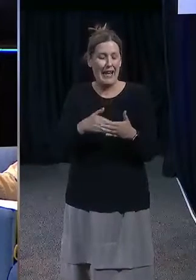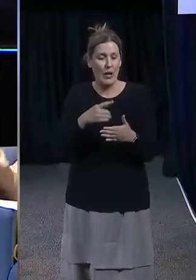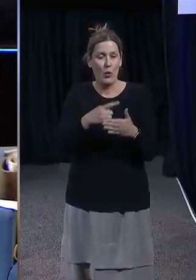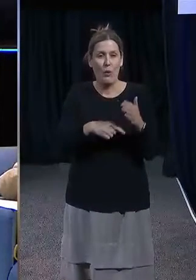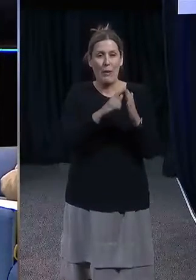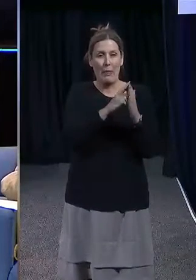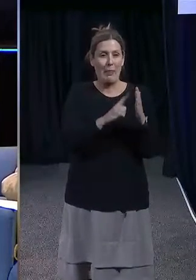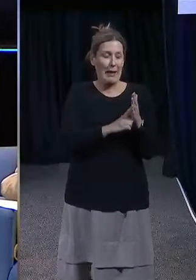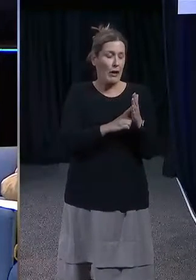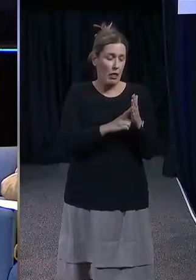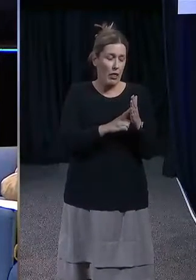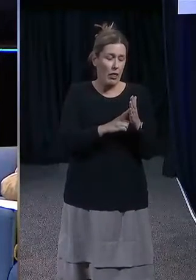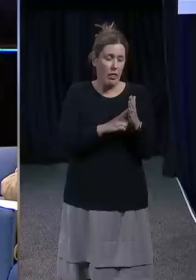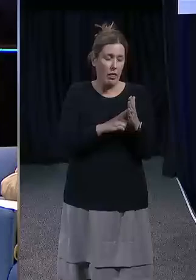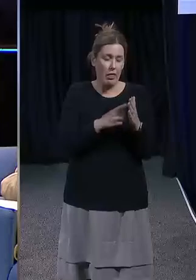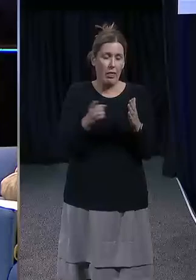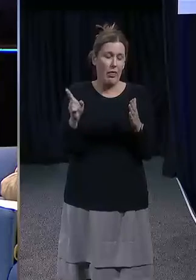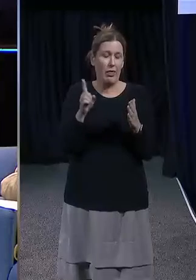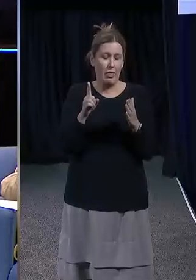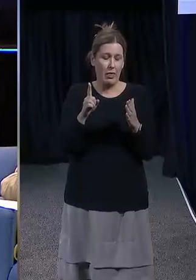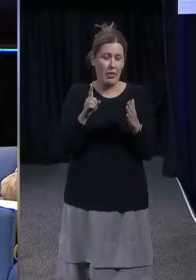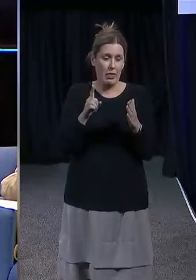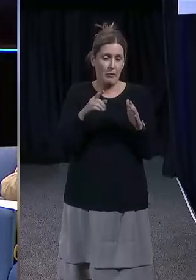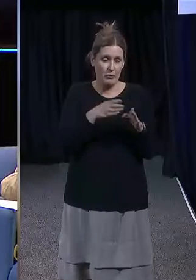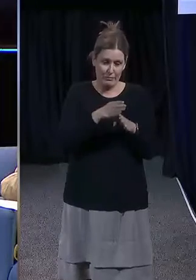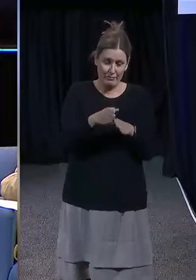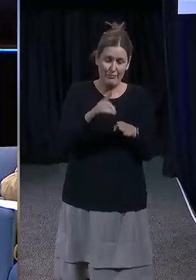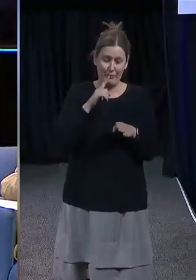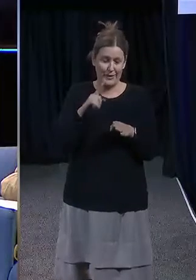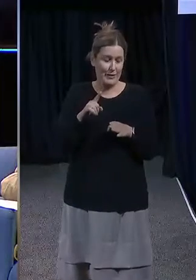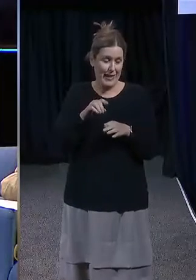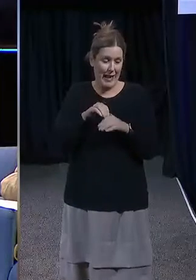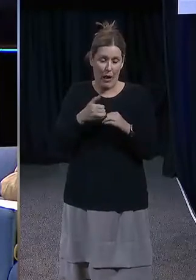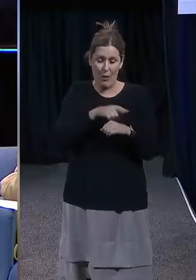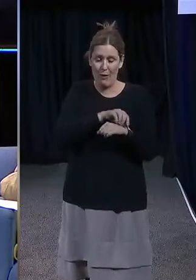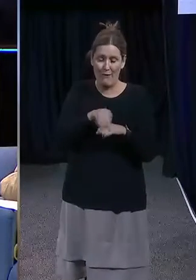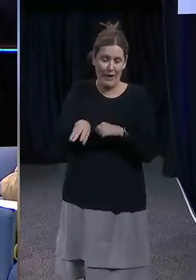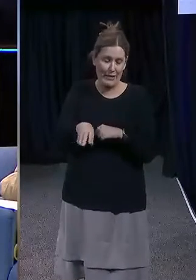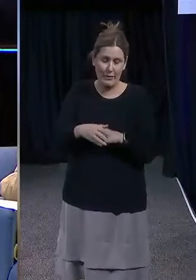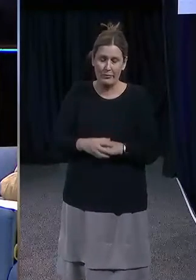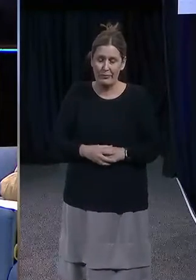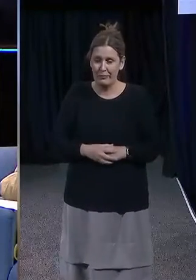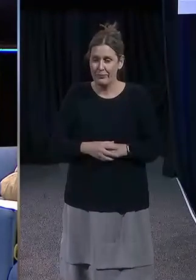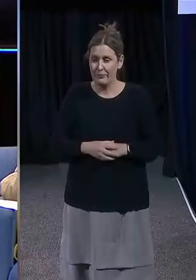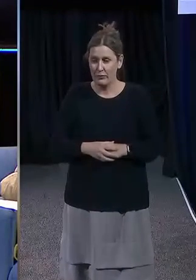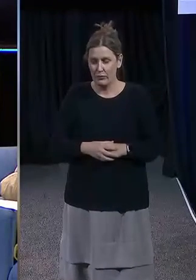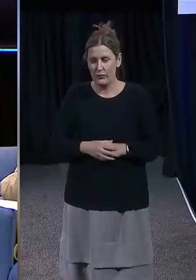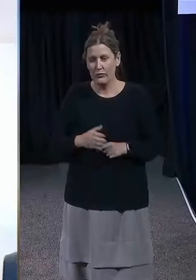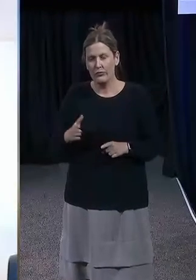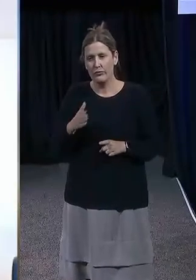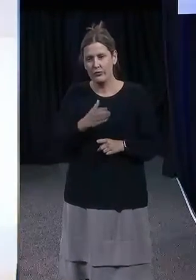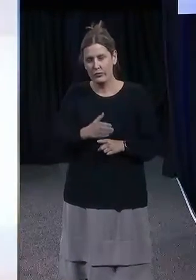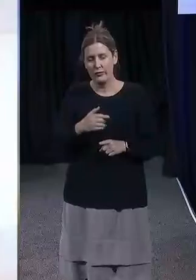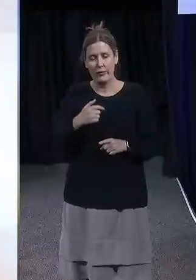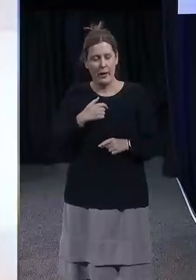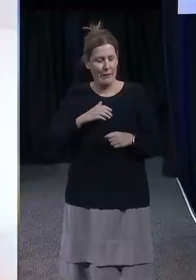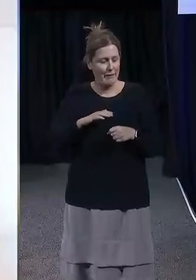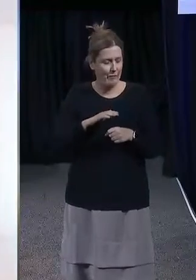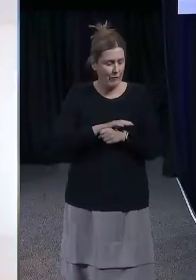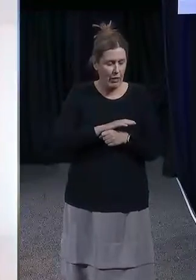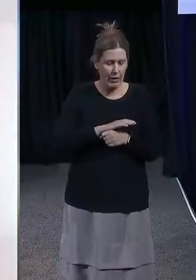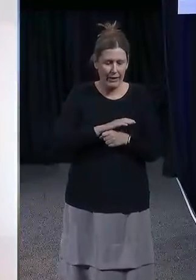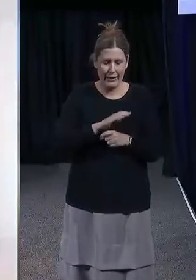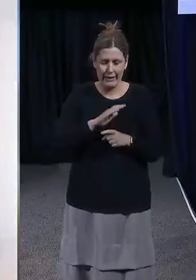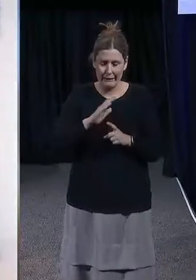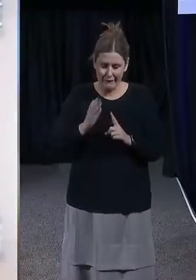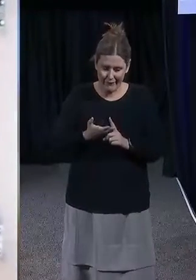profession is doing to both of those causes. Thank you. Dean Elman-Hamdas. I'm totally convinced